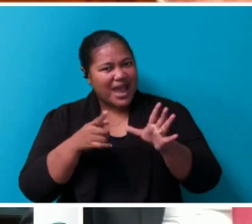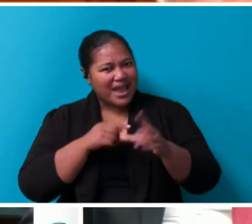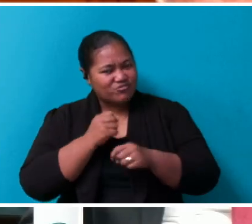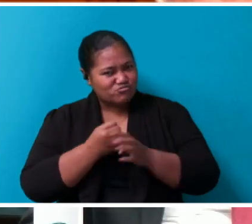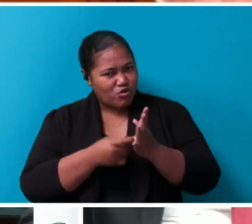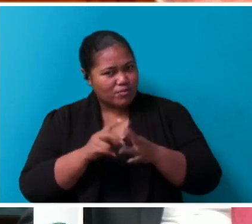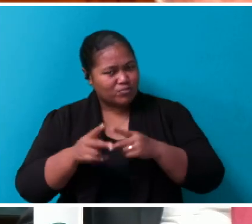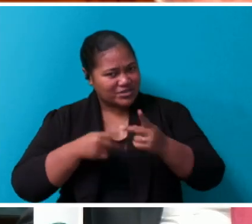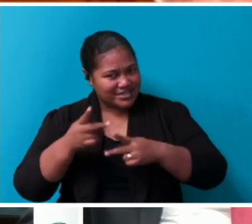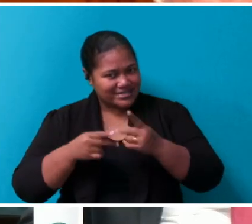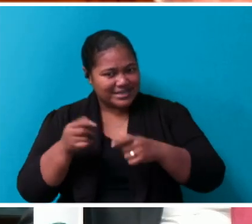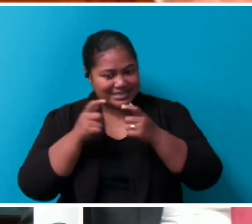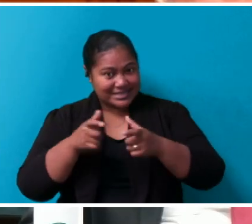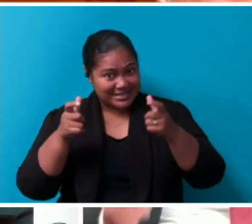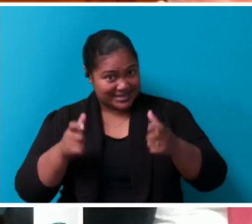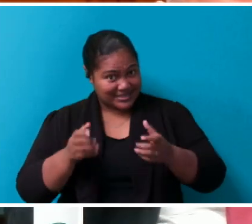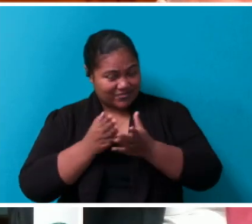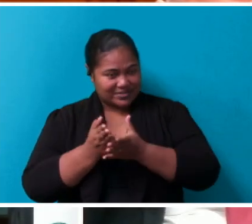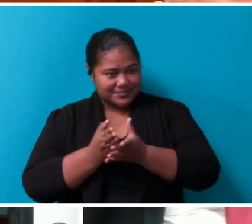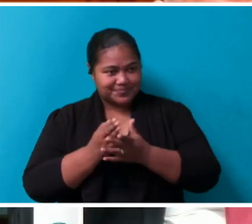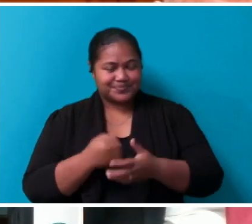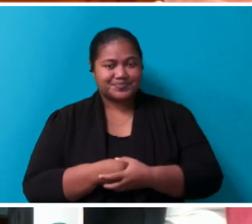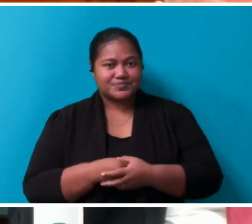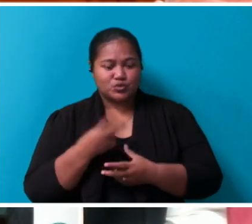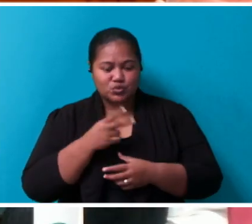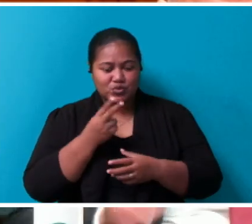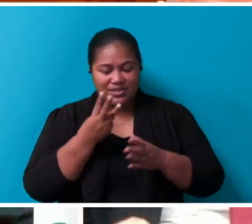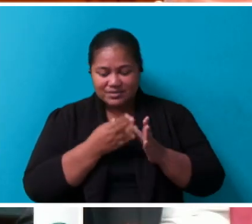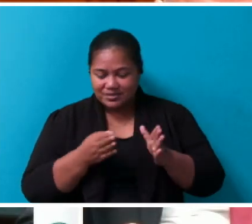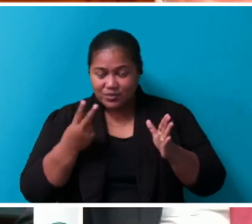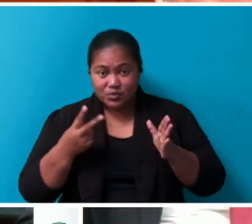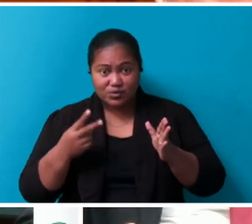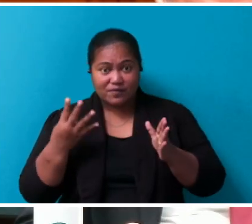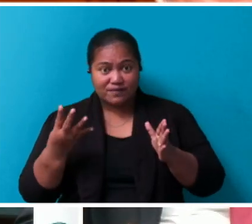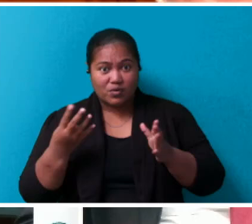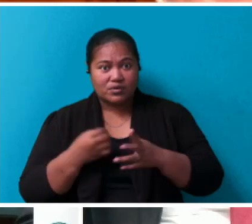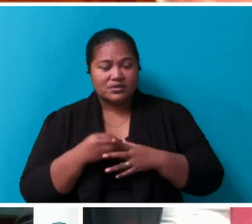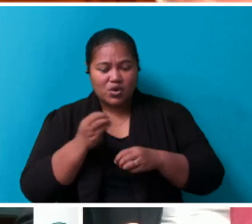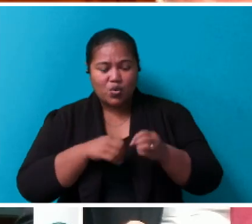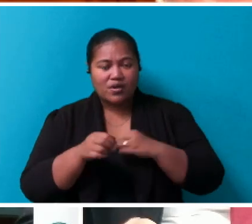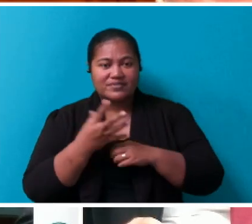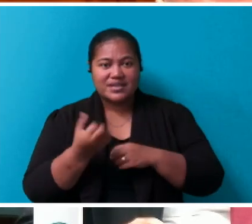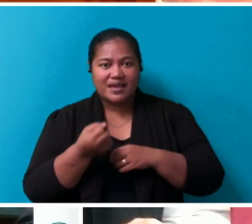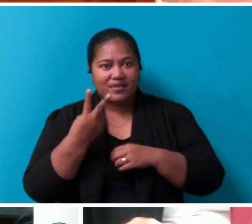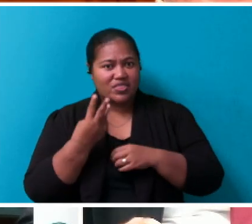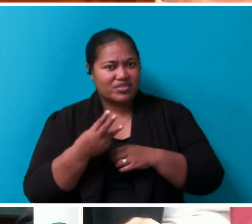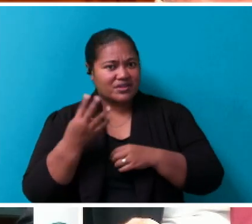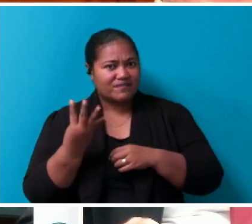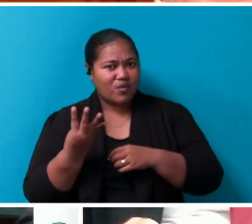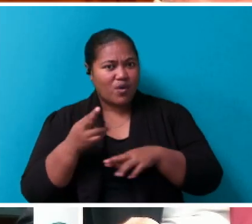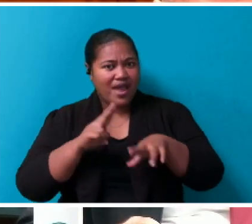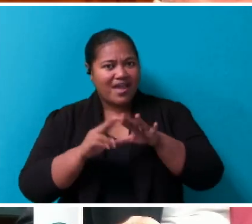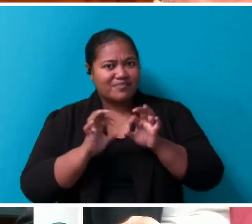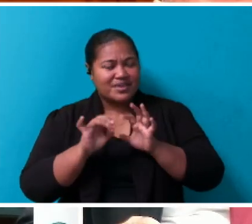year 2023-2024, Madam Deputy Speaker, the Office has facilitated 34 FDI projects valued